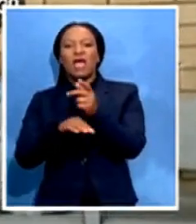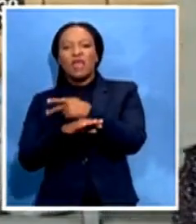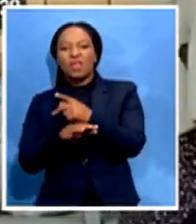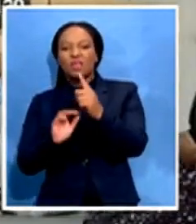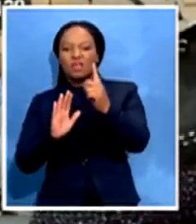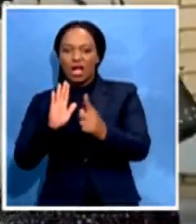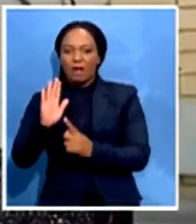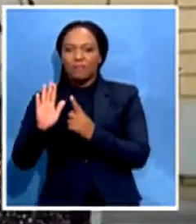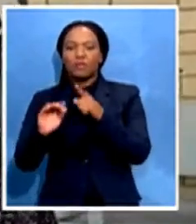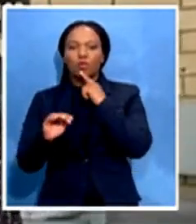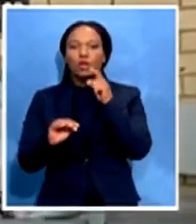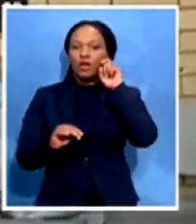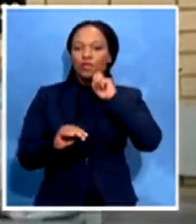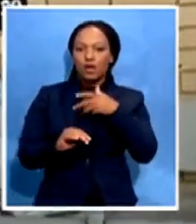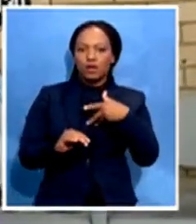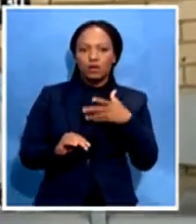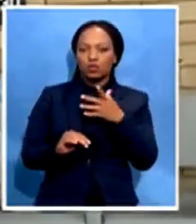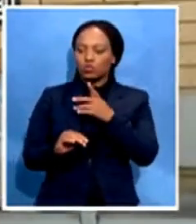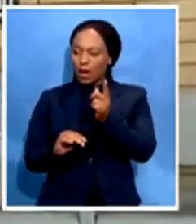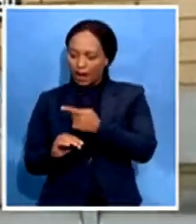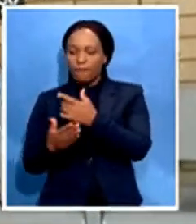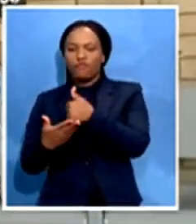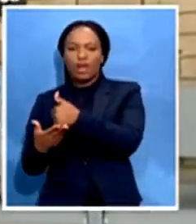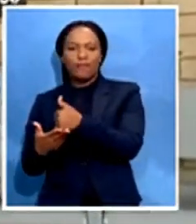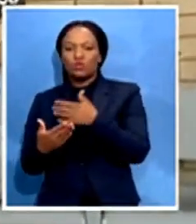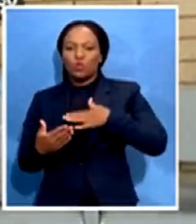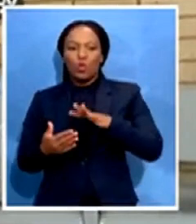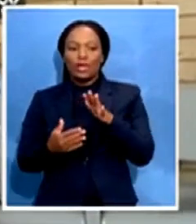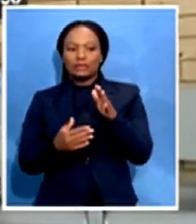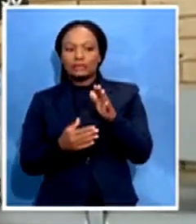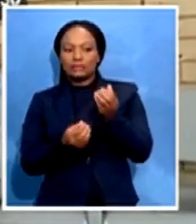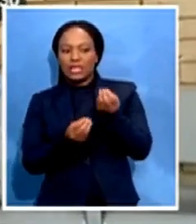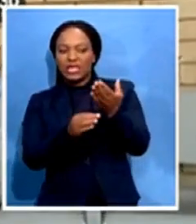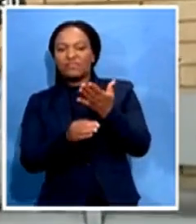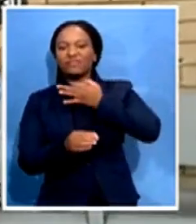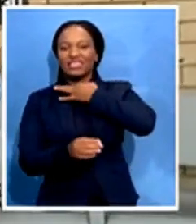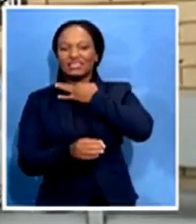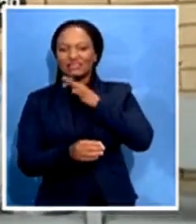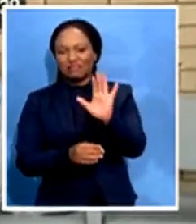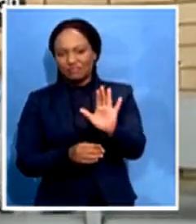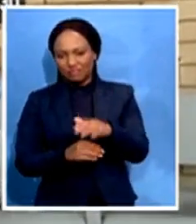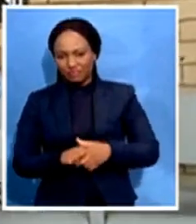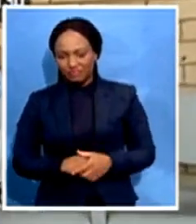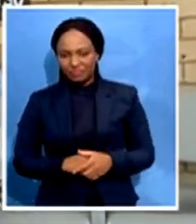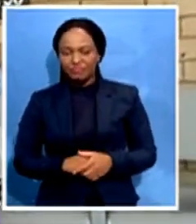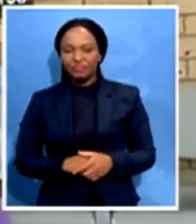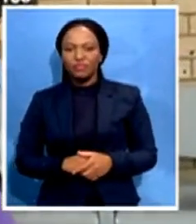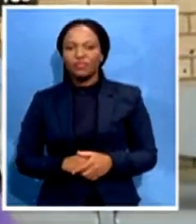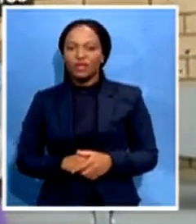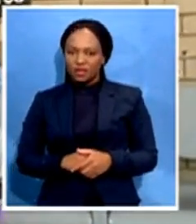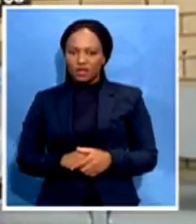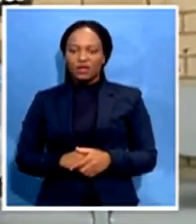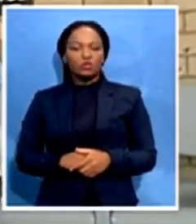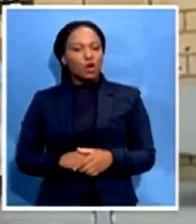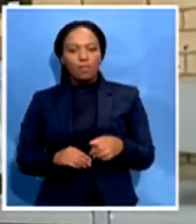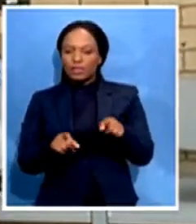risk. So it's on a practical level. I think healthcare workers faced exactly what everybody else was facing. How am I going to take care of my